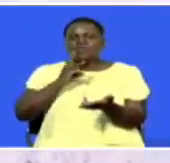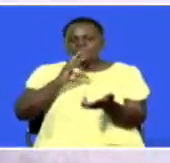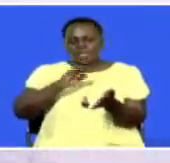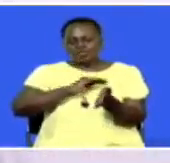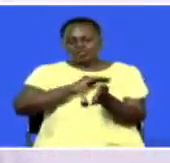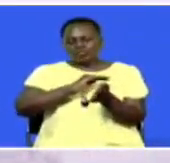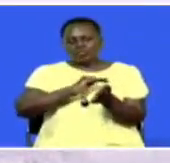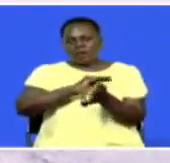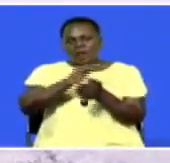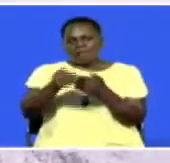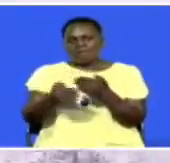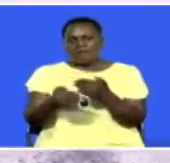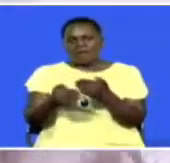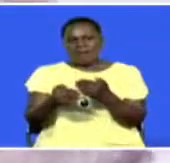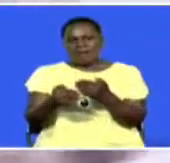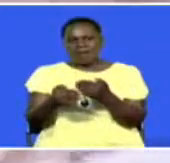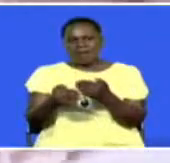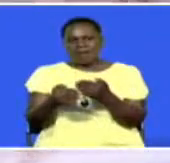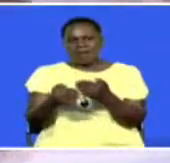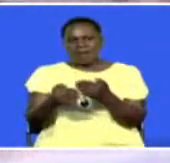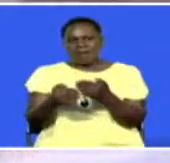cover